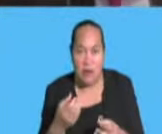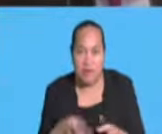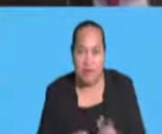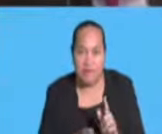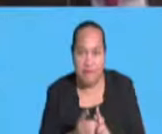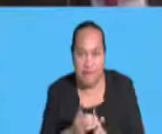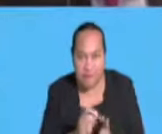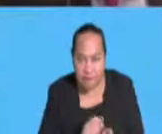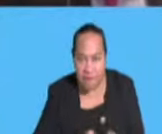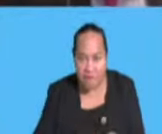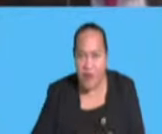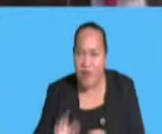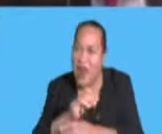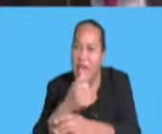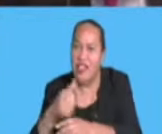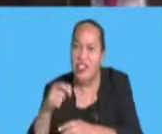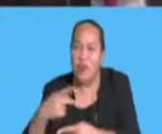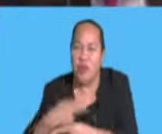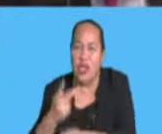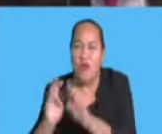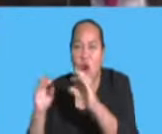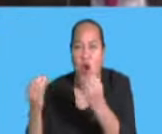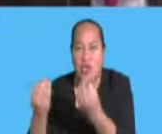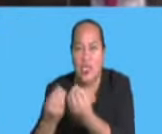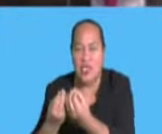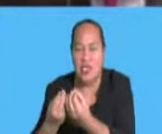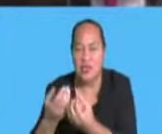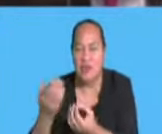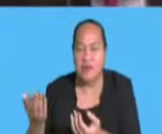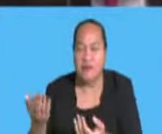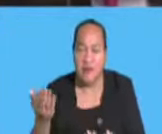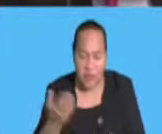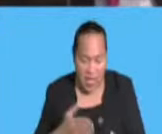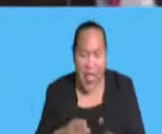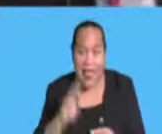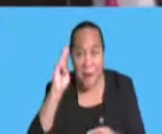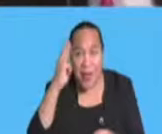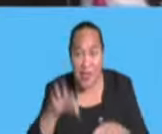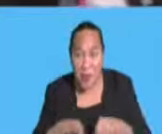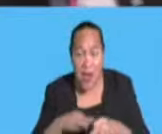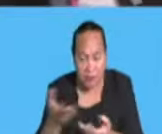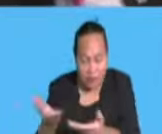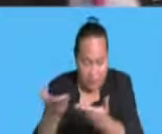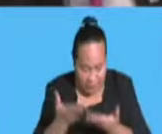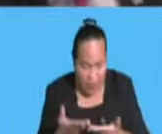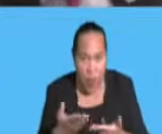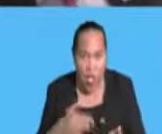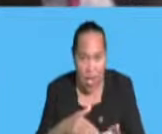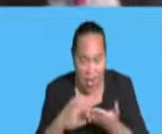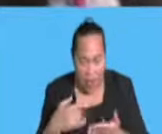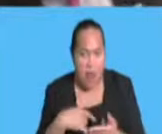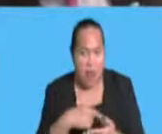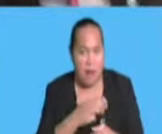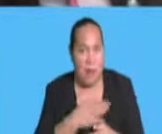with Fiji by the Asian Productivity Organization, APO. The master plan will allow my ministry to integrate into